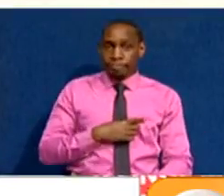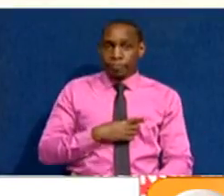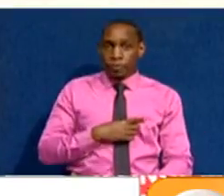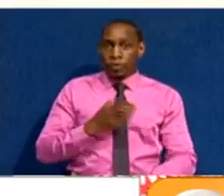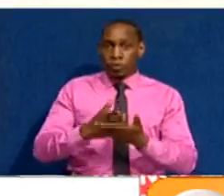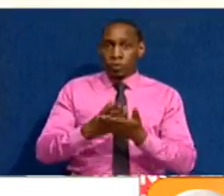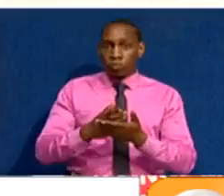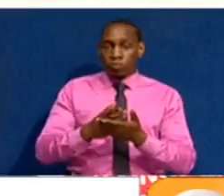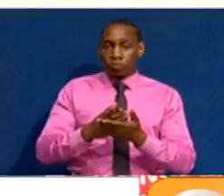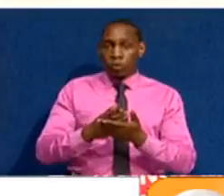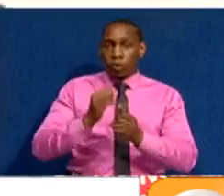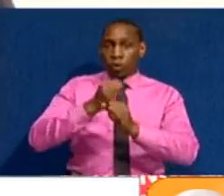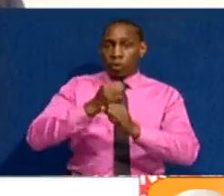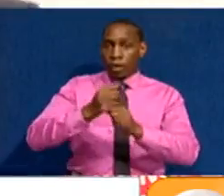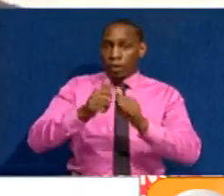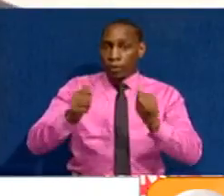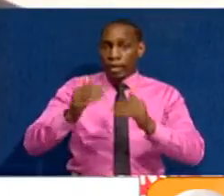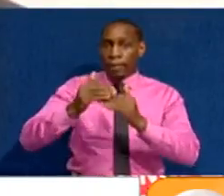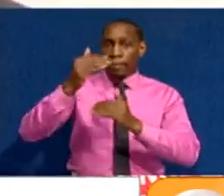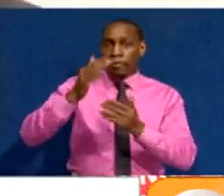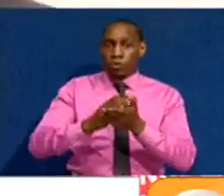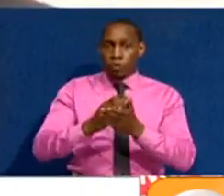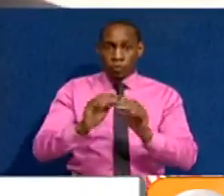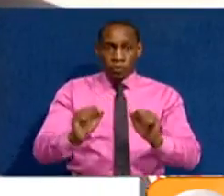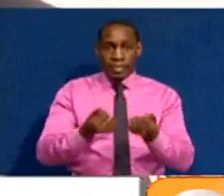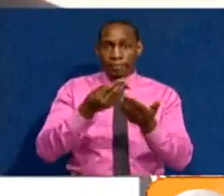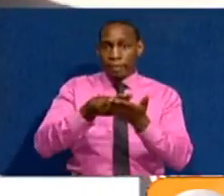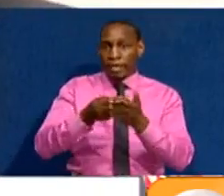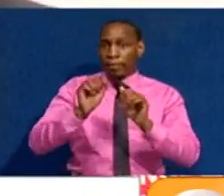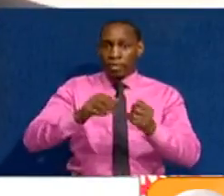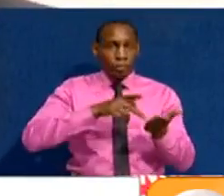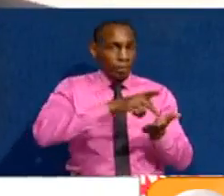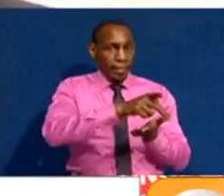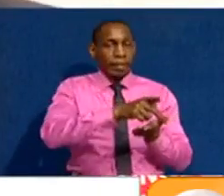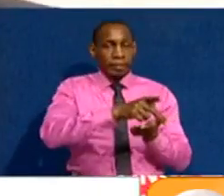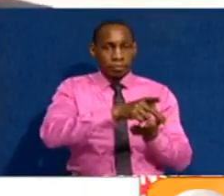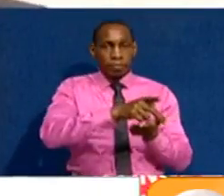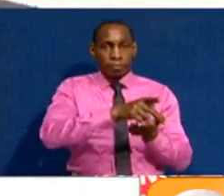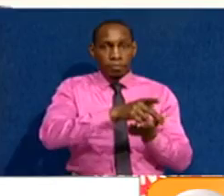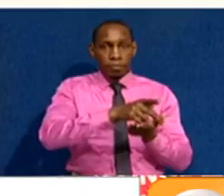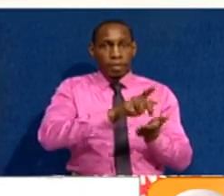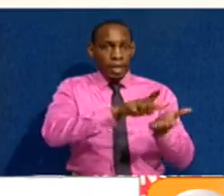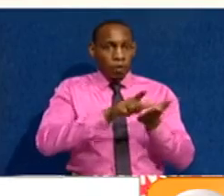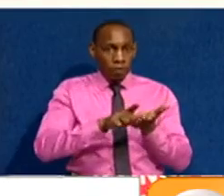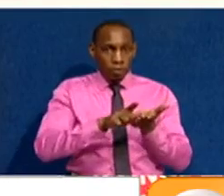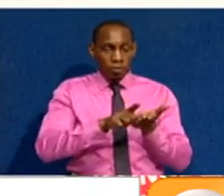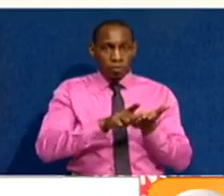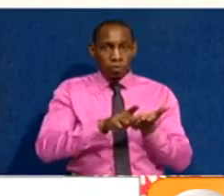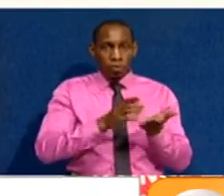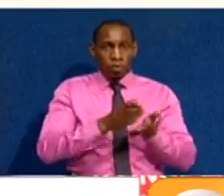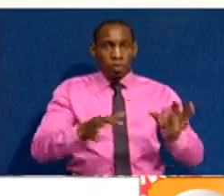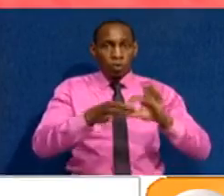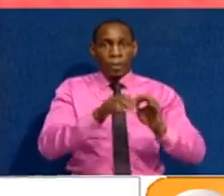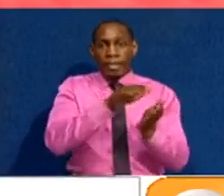some mileage. And we are going to save some few coins to be able to pay what we've been given by the Cofleet